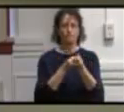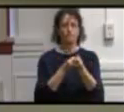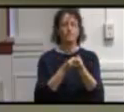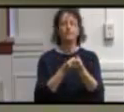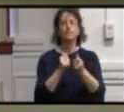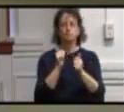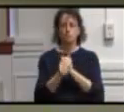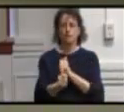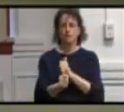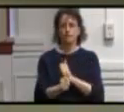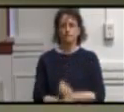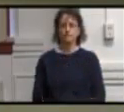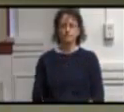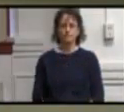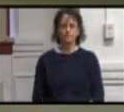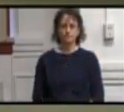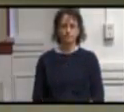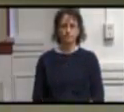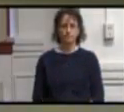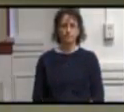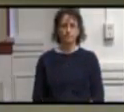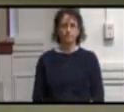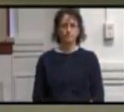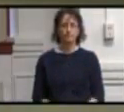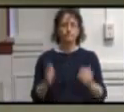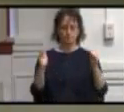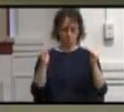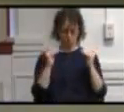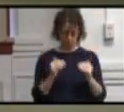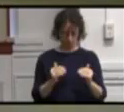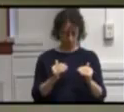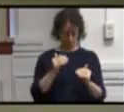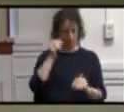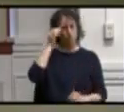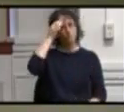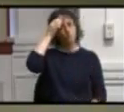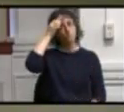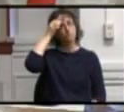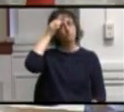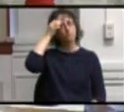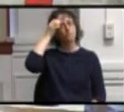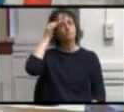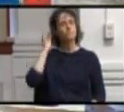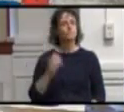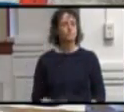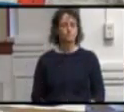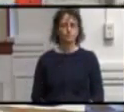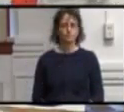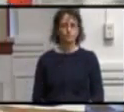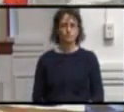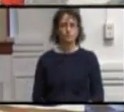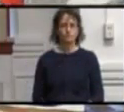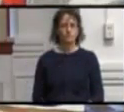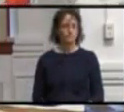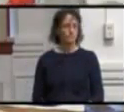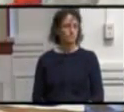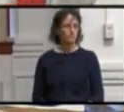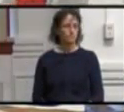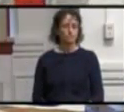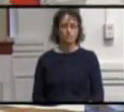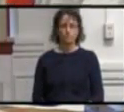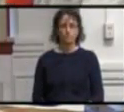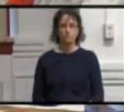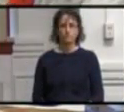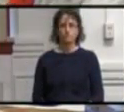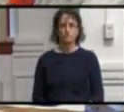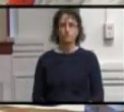carries 5-0. Thank you. The next item for approval is the list